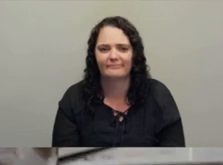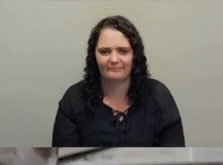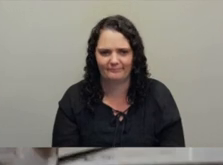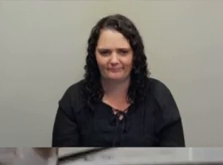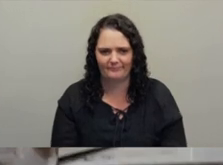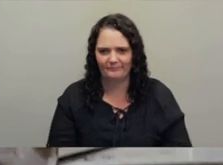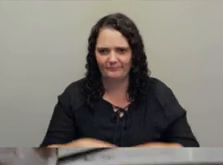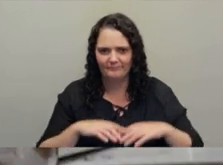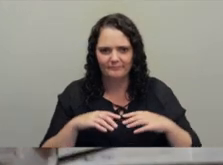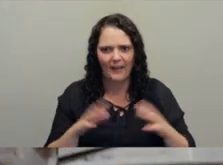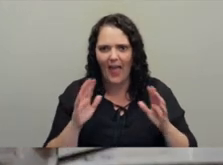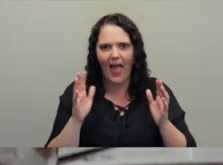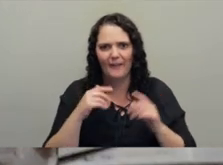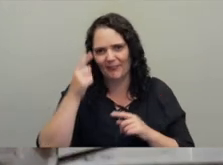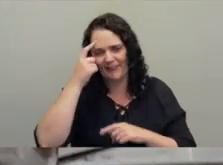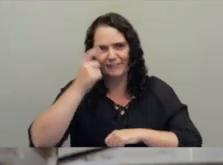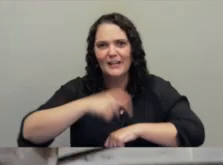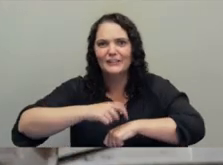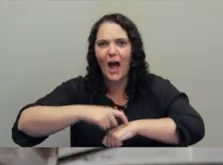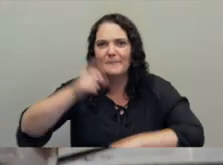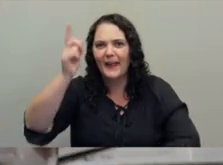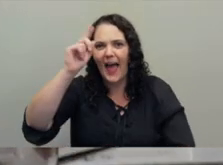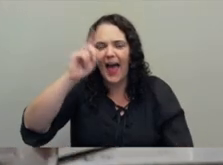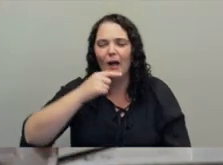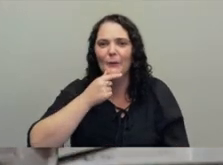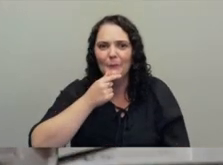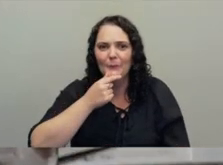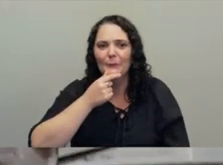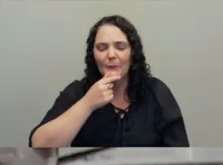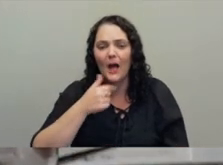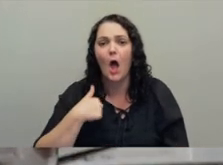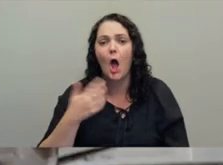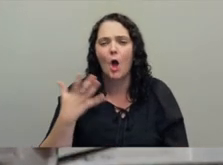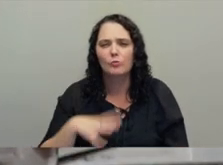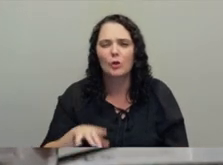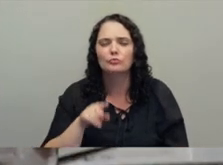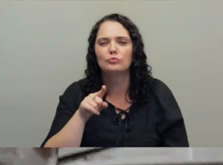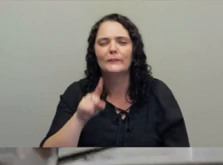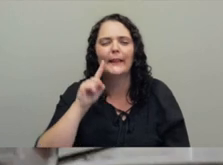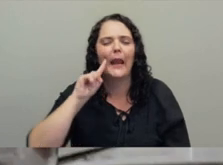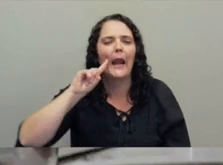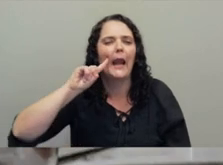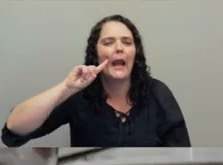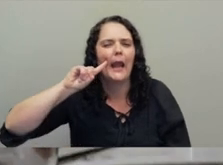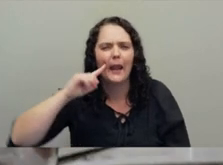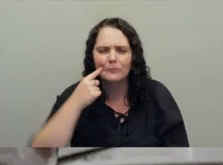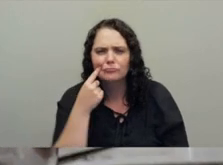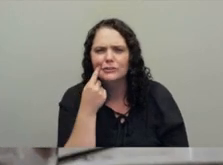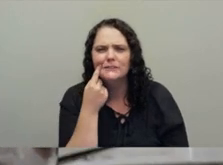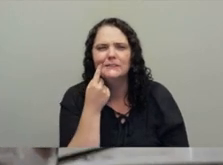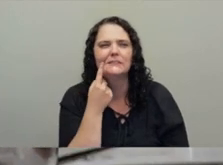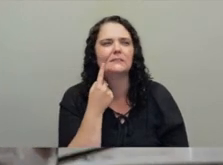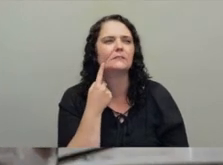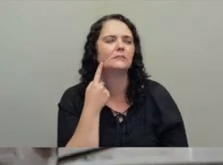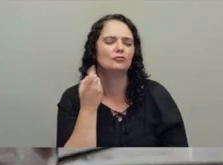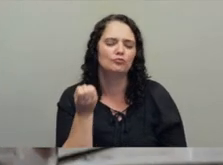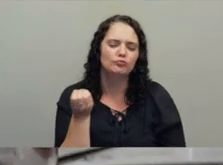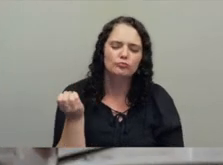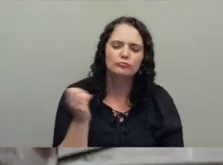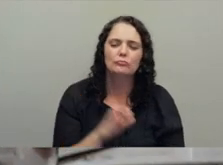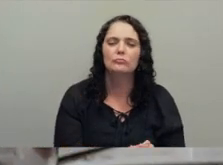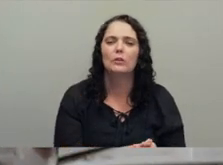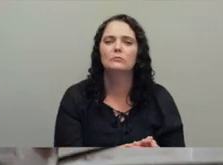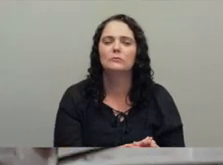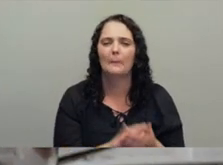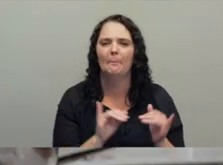geez, tick-tock, we're gonna run out of time, y'all, I want you to intentionally make a bad drawing. I want you to think about badness, all